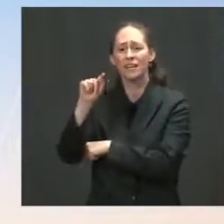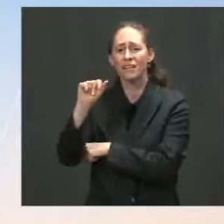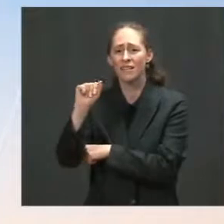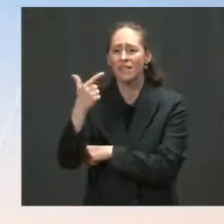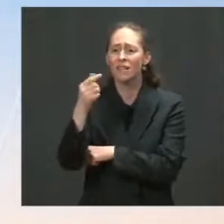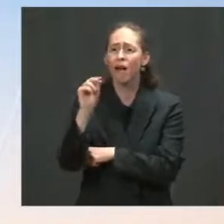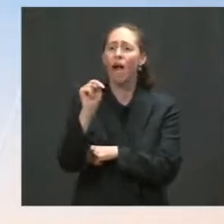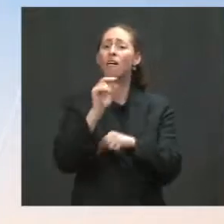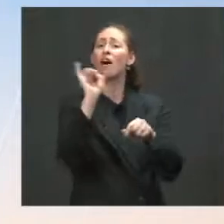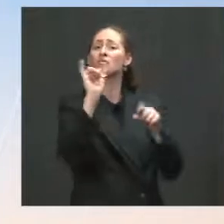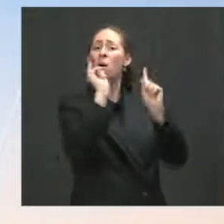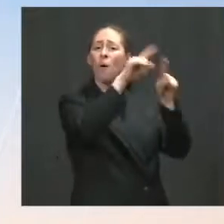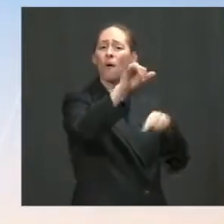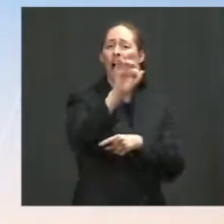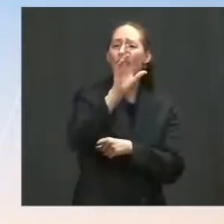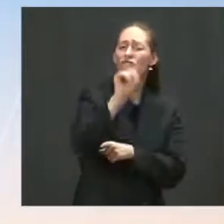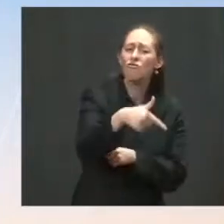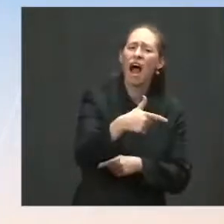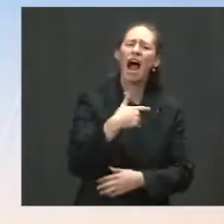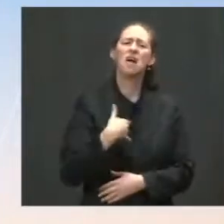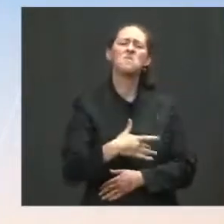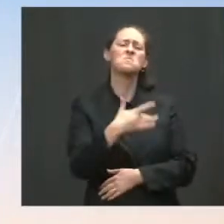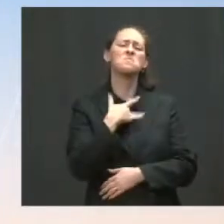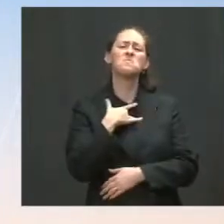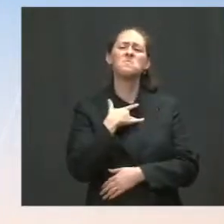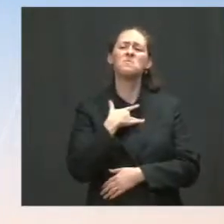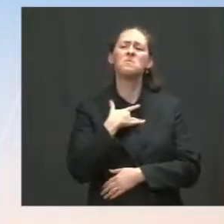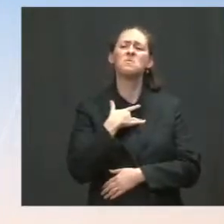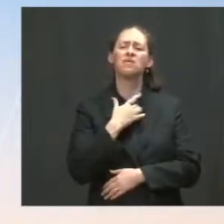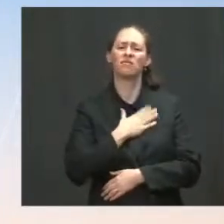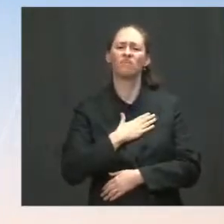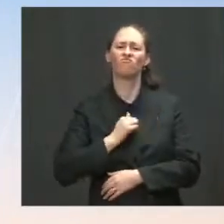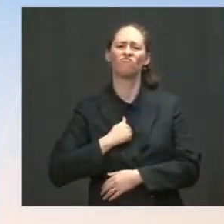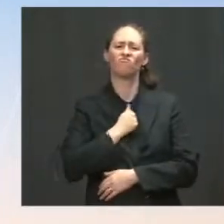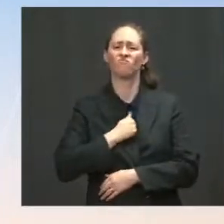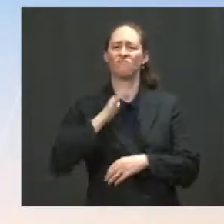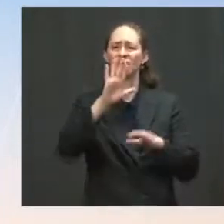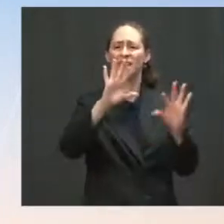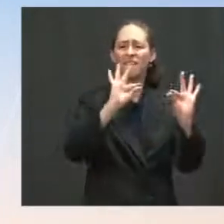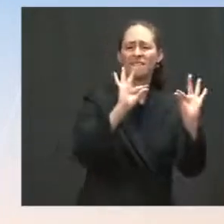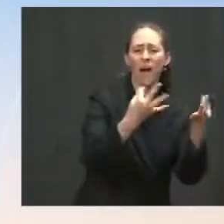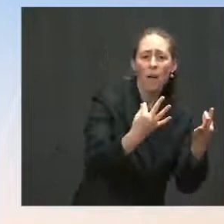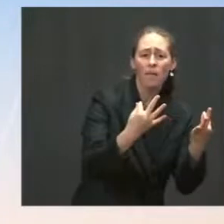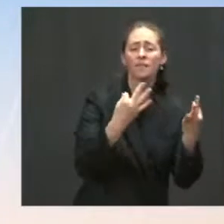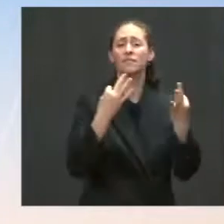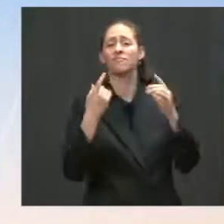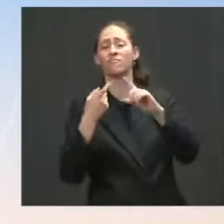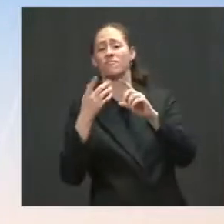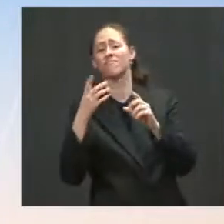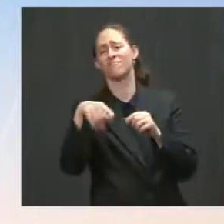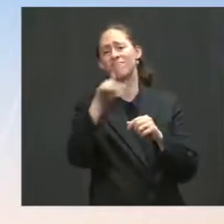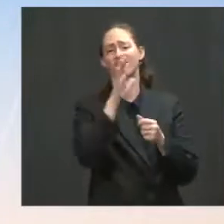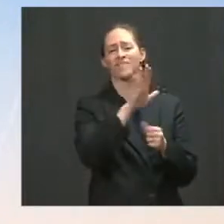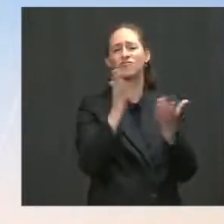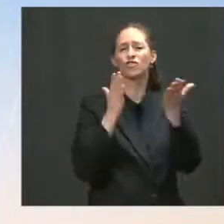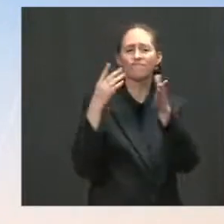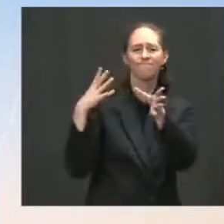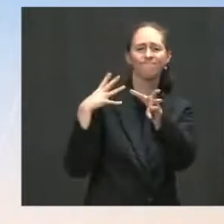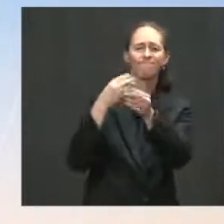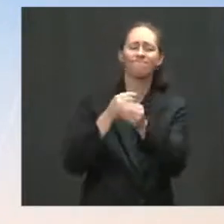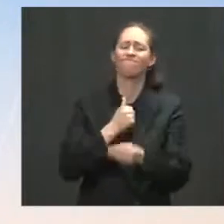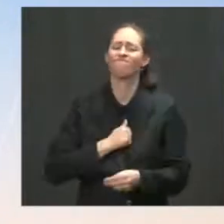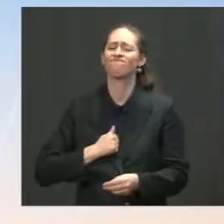offer condolences to his family. 2 more short notes, hopefully helpful. This morning at the White House, as part of our ongoing